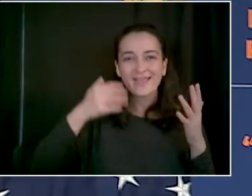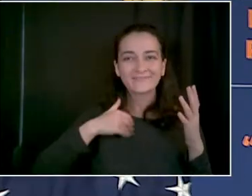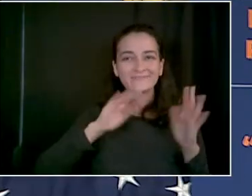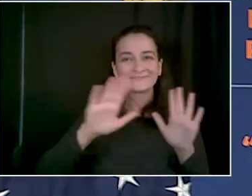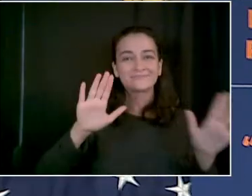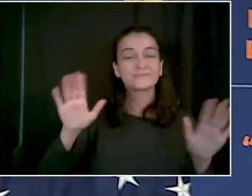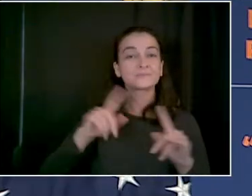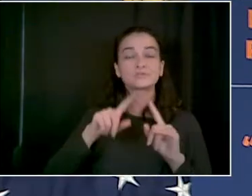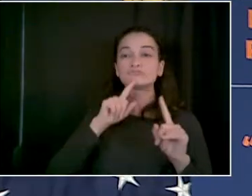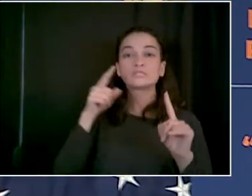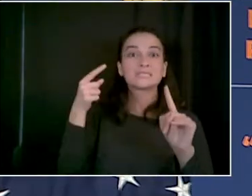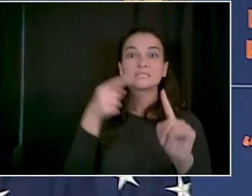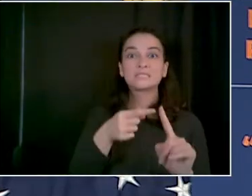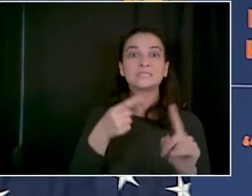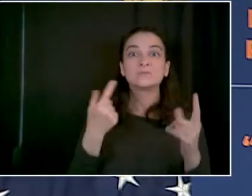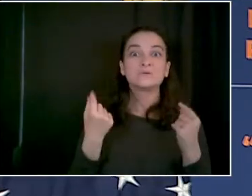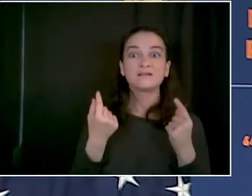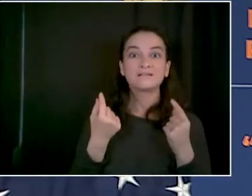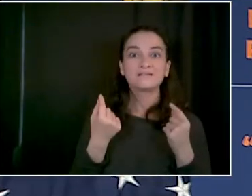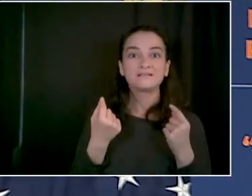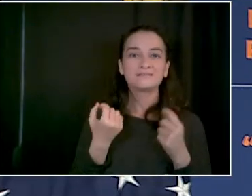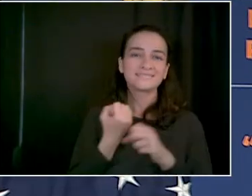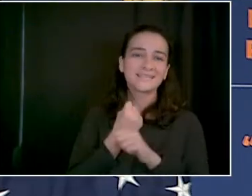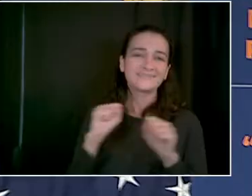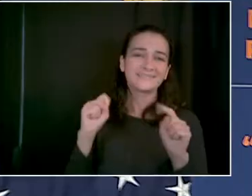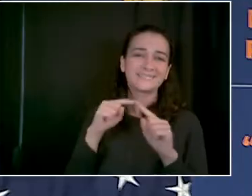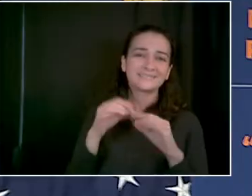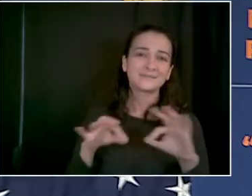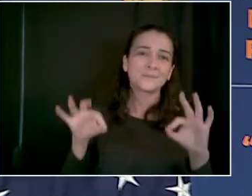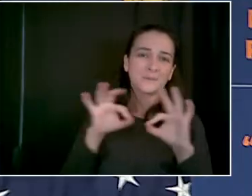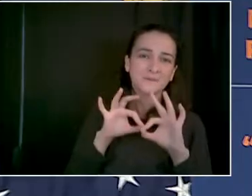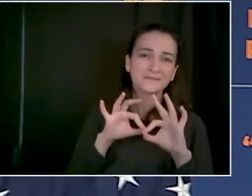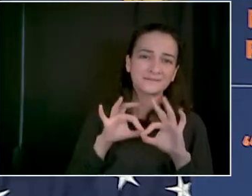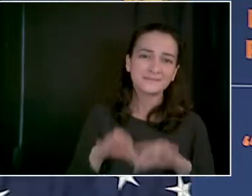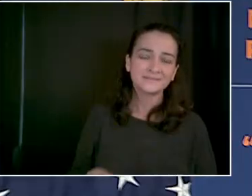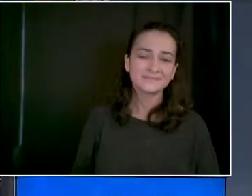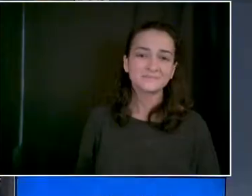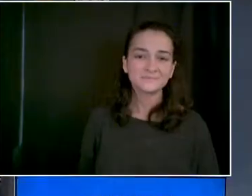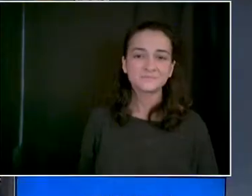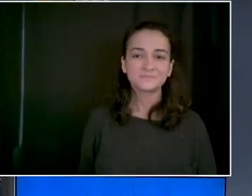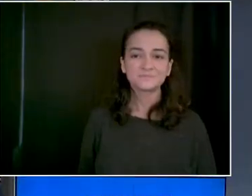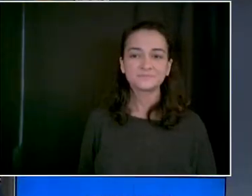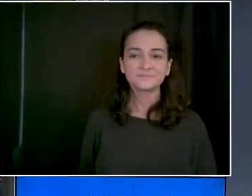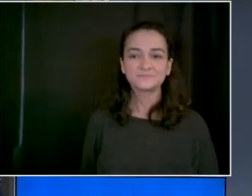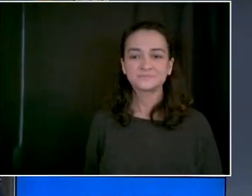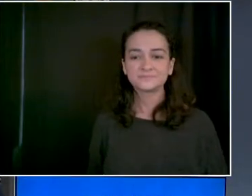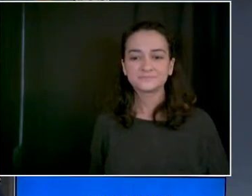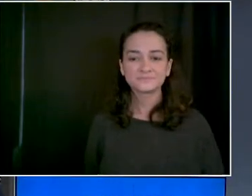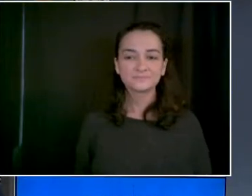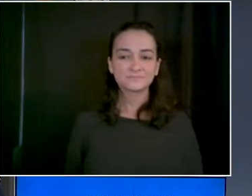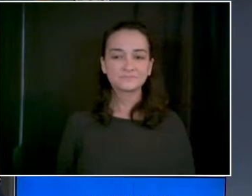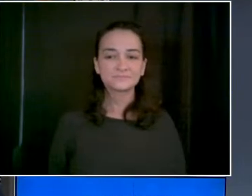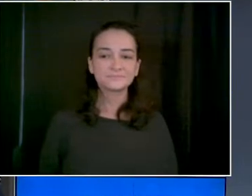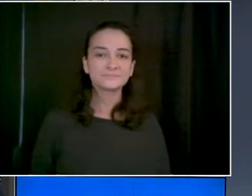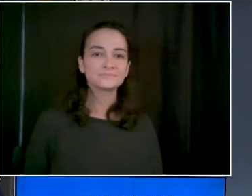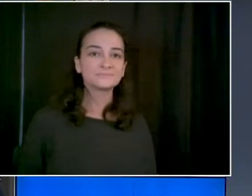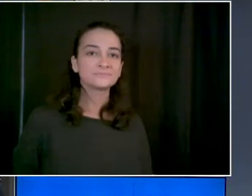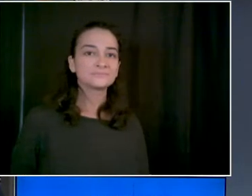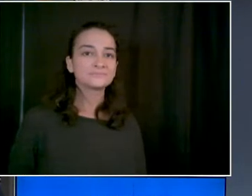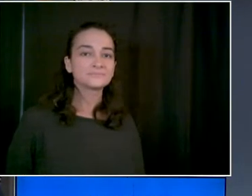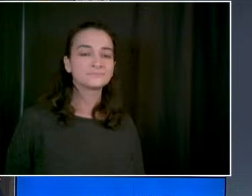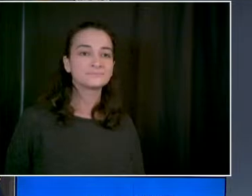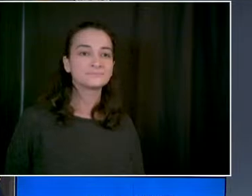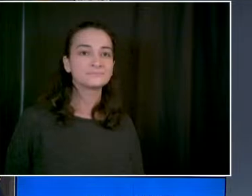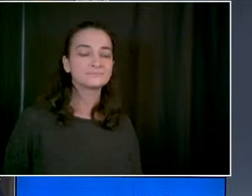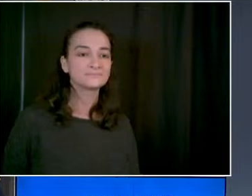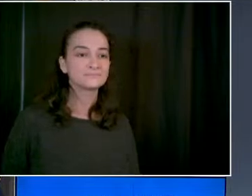went to the Parks Foundation, the City Parks Foundation. Clear, though, this is a case, in your opinion, where free expression collides